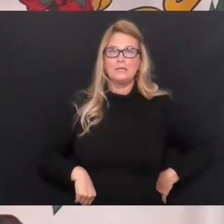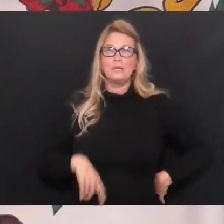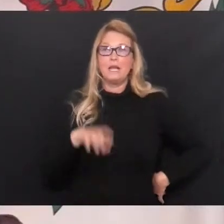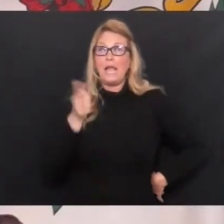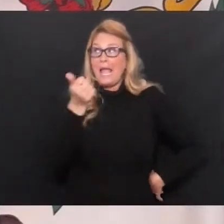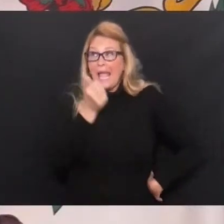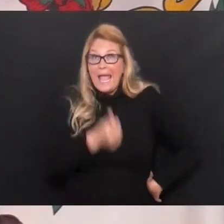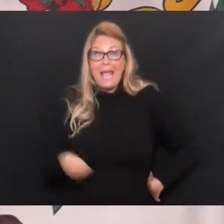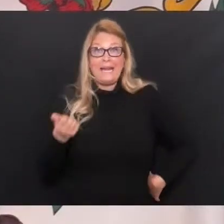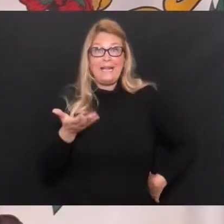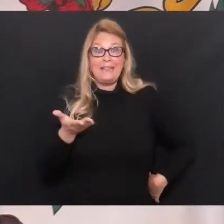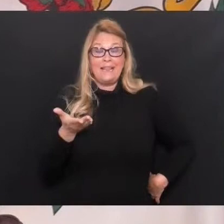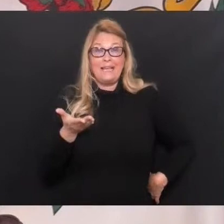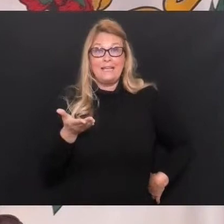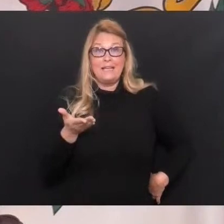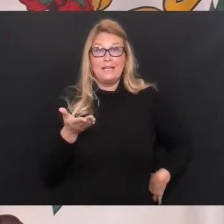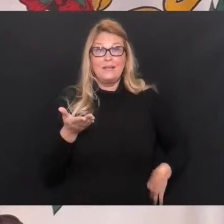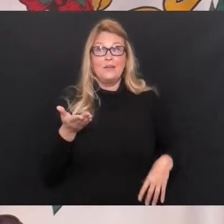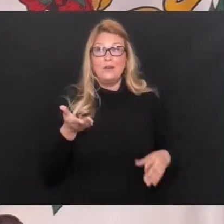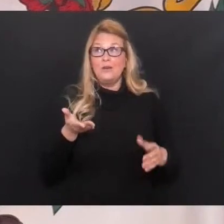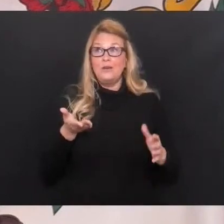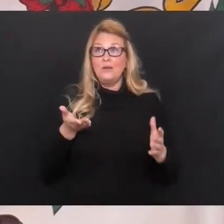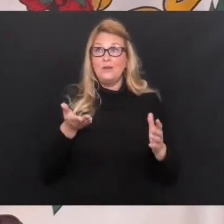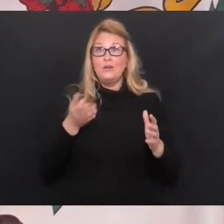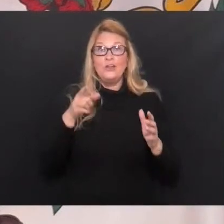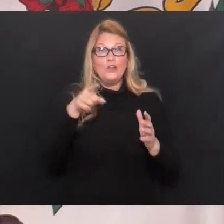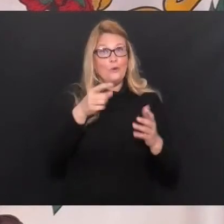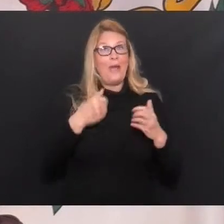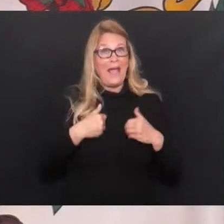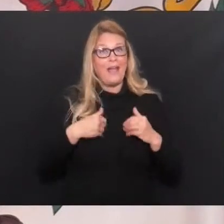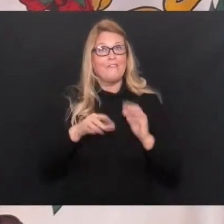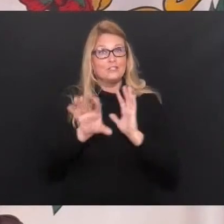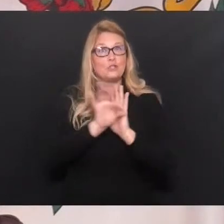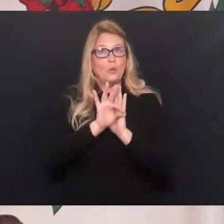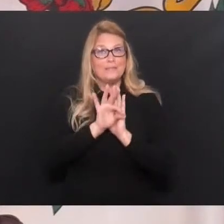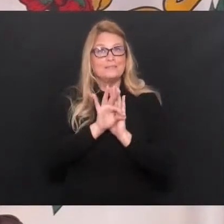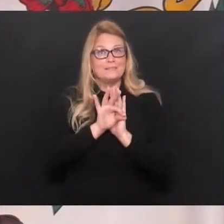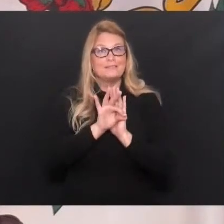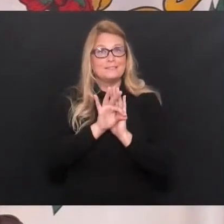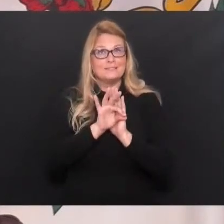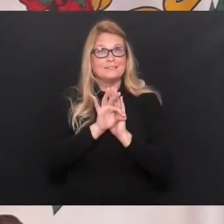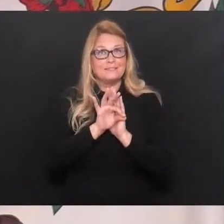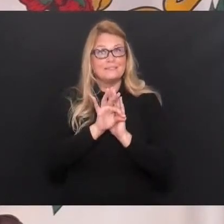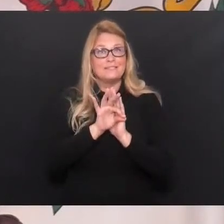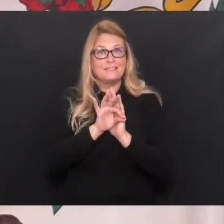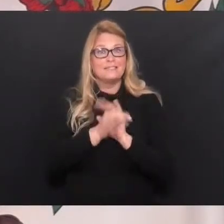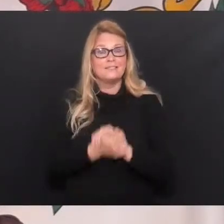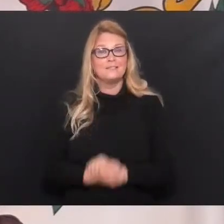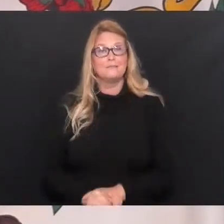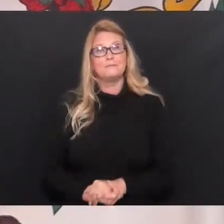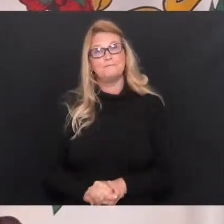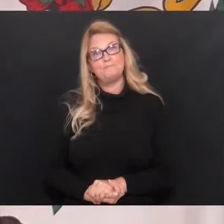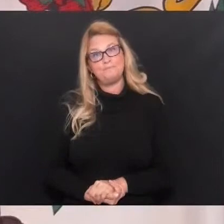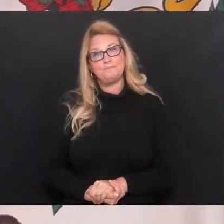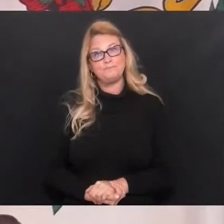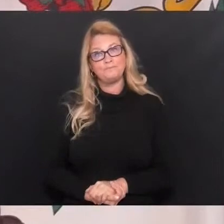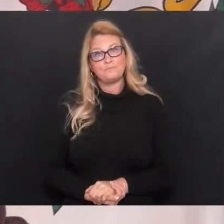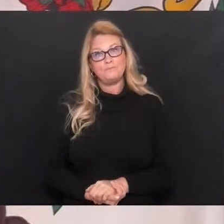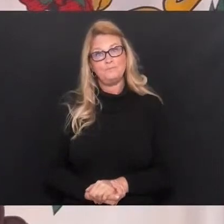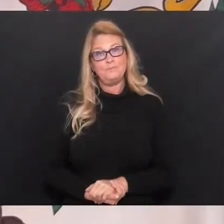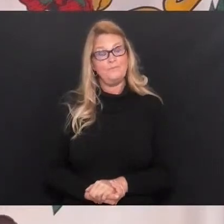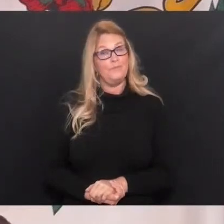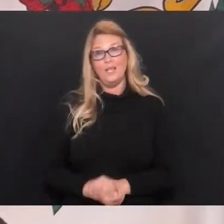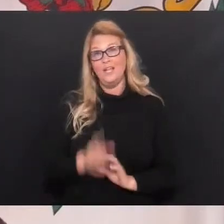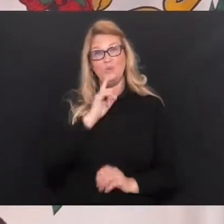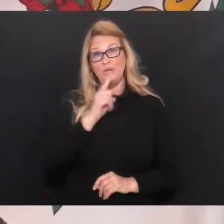is there any choice in that decision at all? And so, Mark, it doesn't